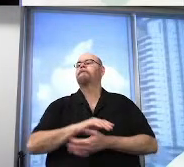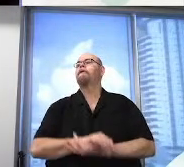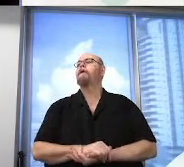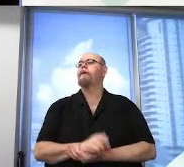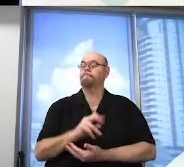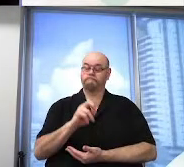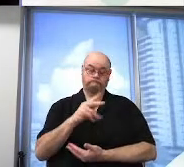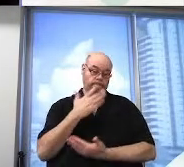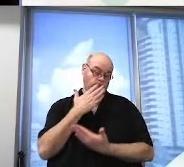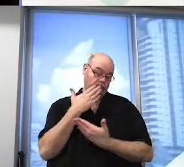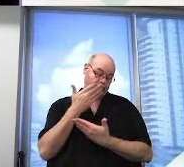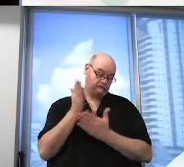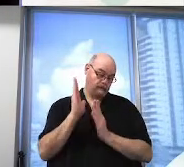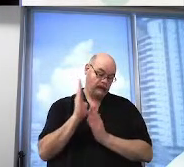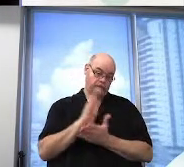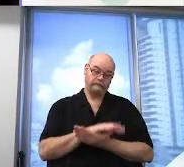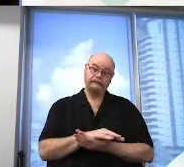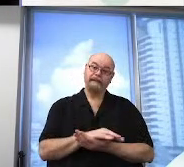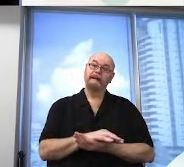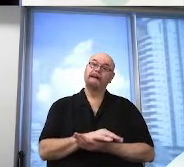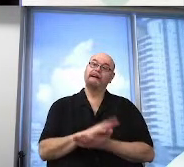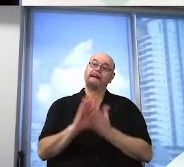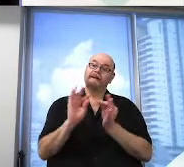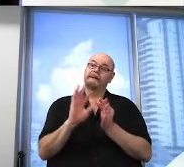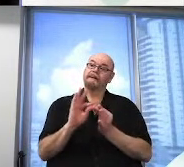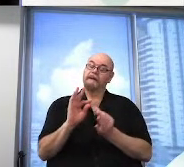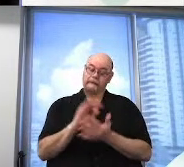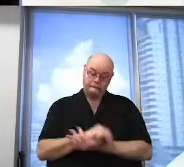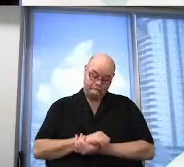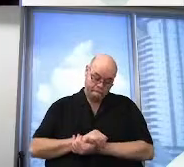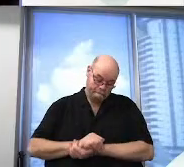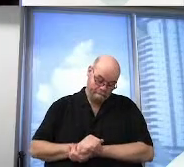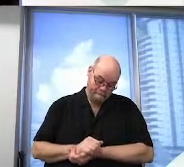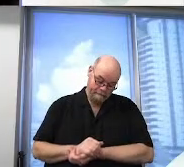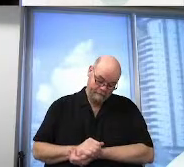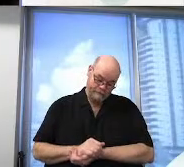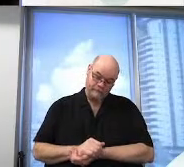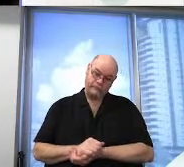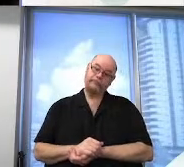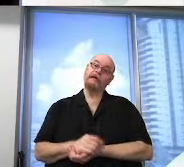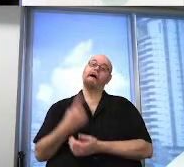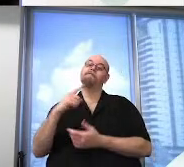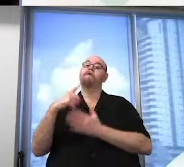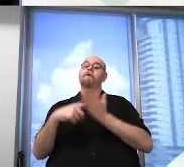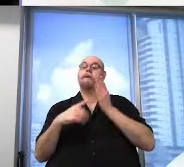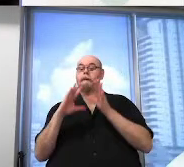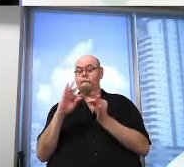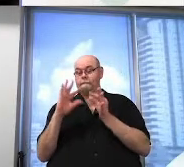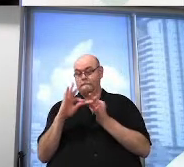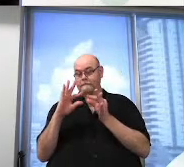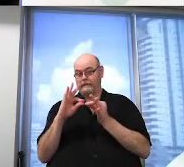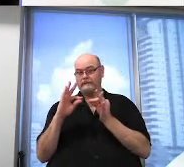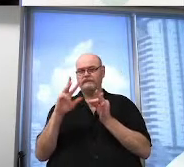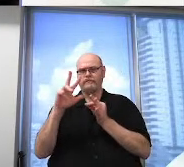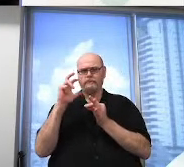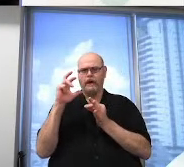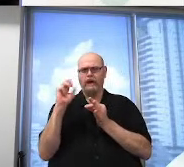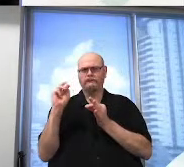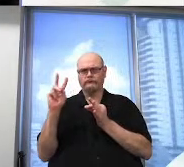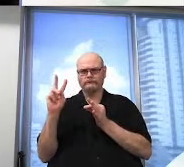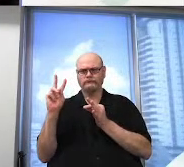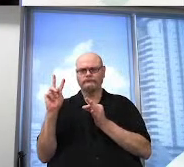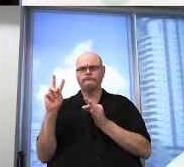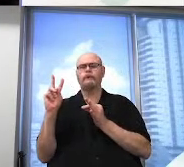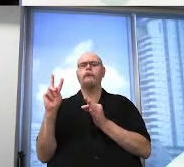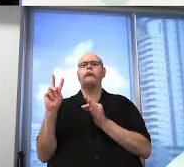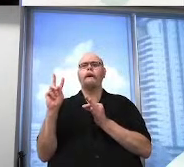Okay. So thank you for the opportunity of saying that. In those that I just mentioned, this year we have completed 302 miles